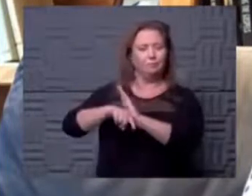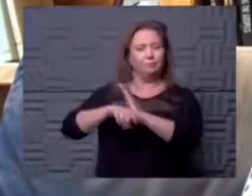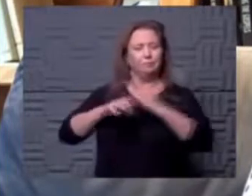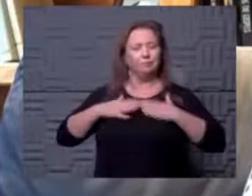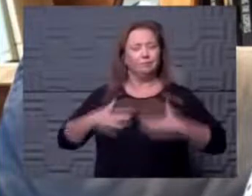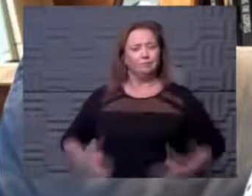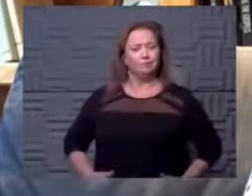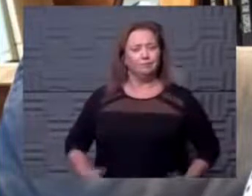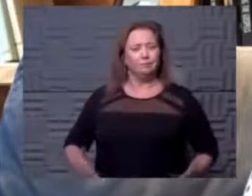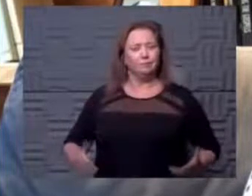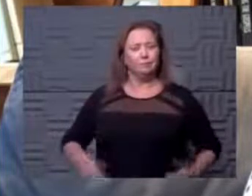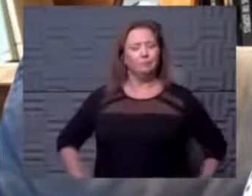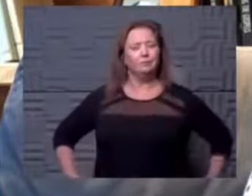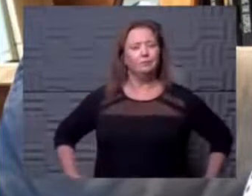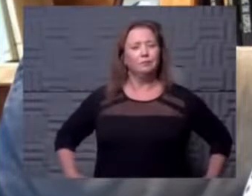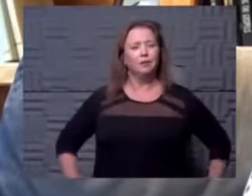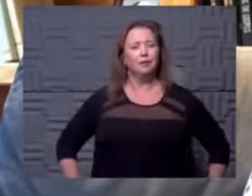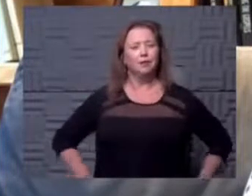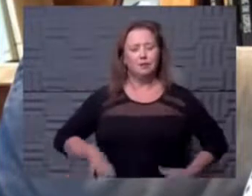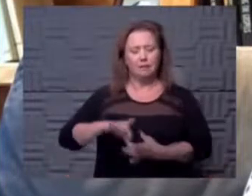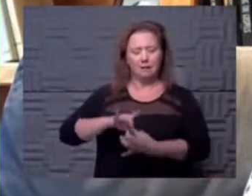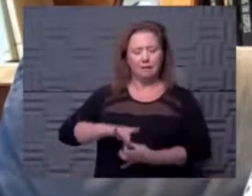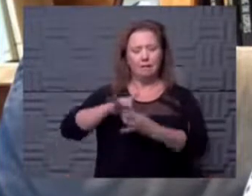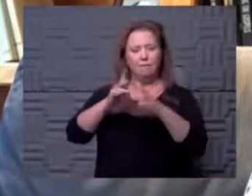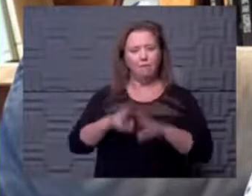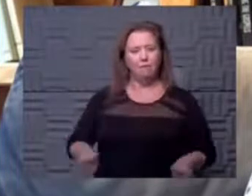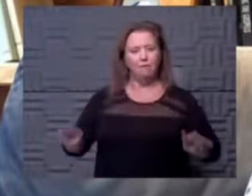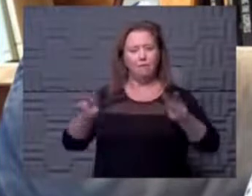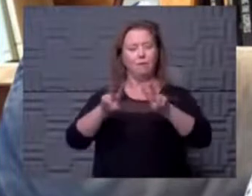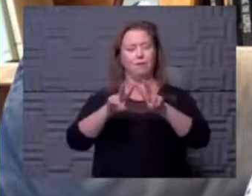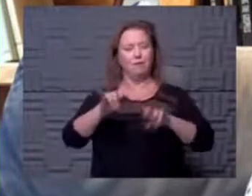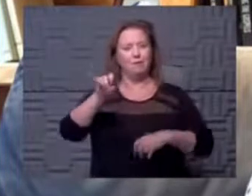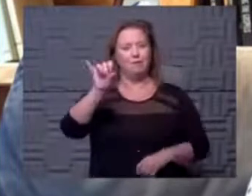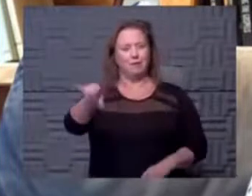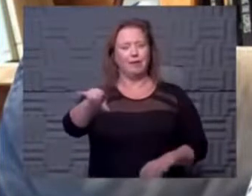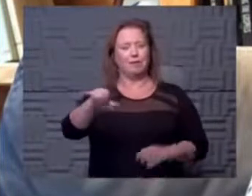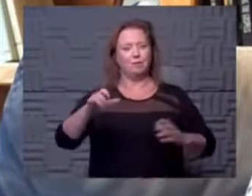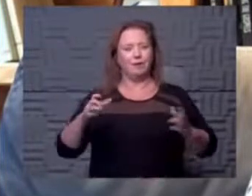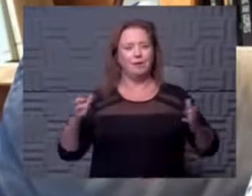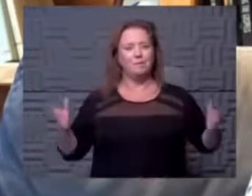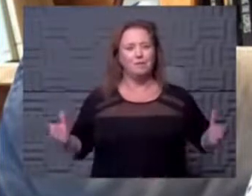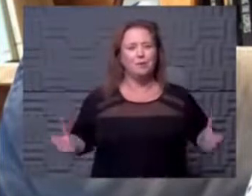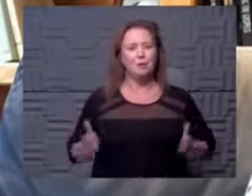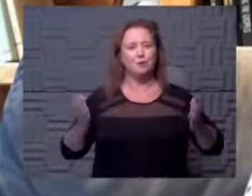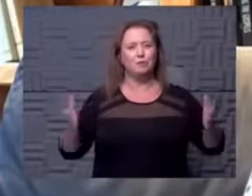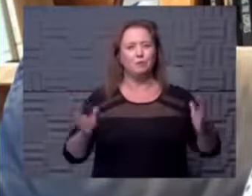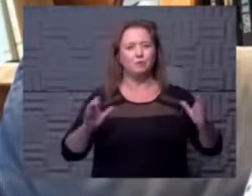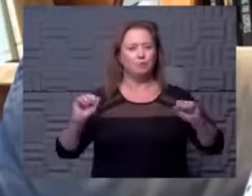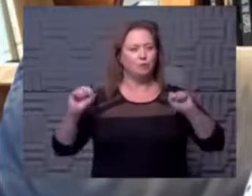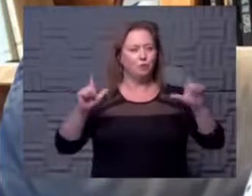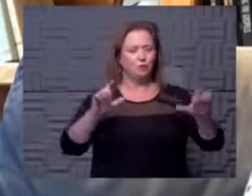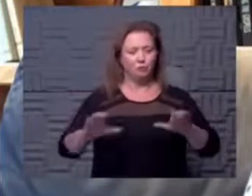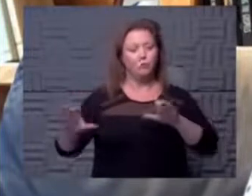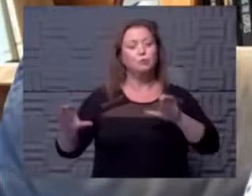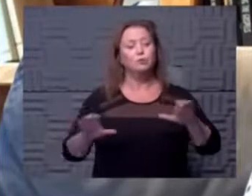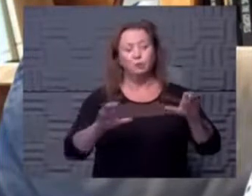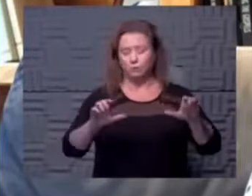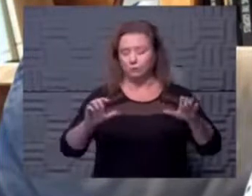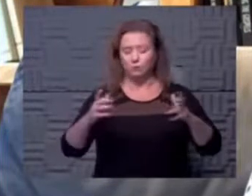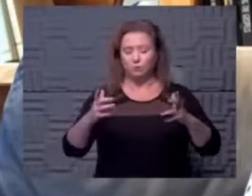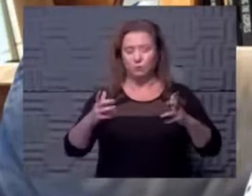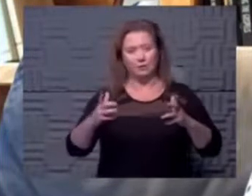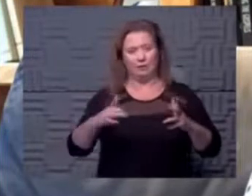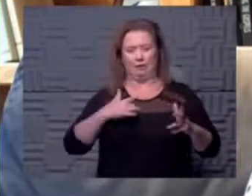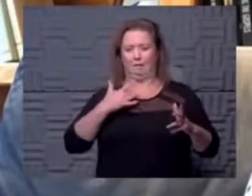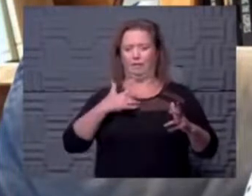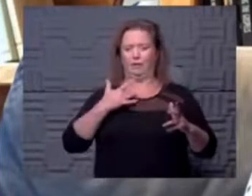ourselves to connect with our value. And so that is what I'm encouraging people to do. While this feels